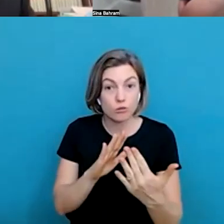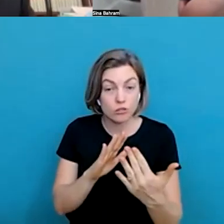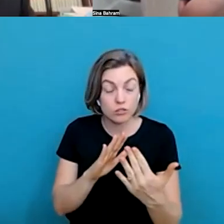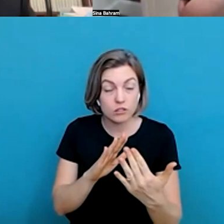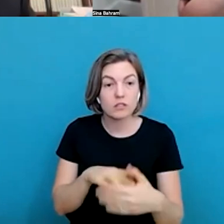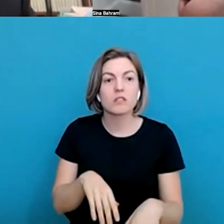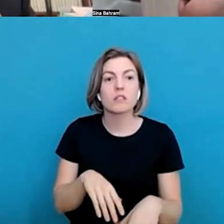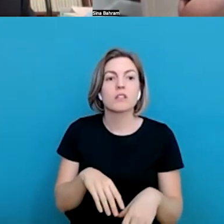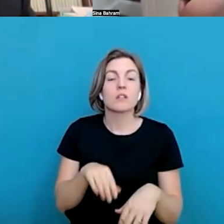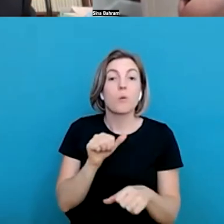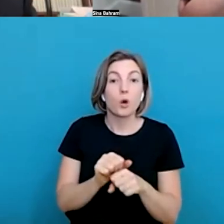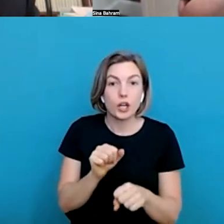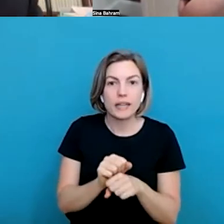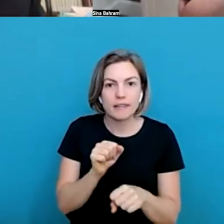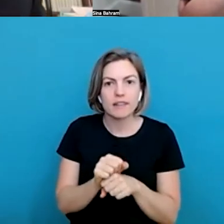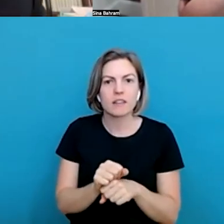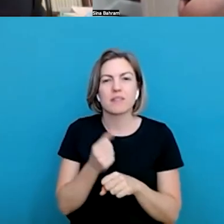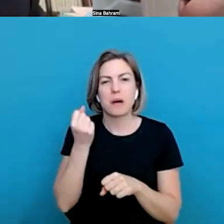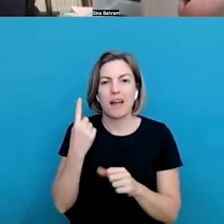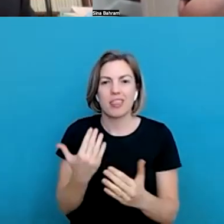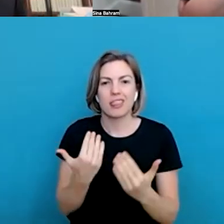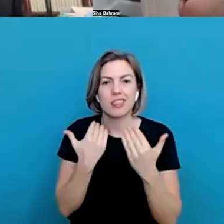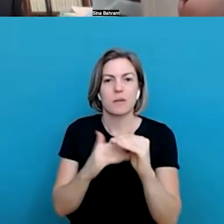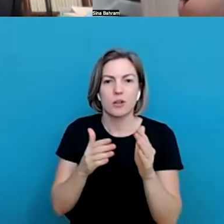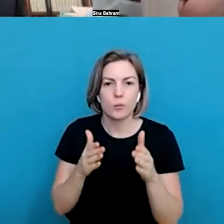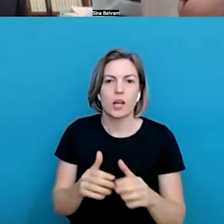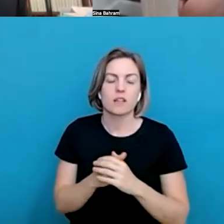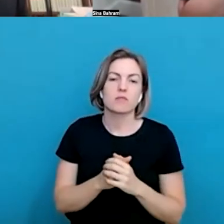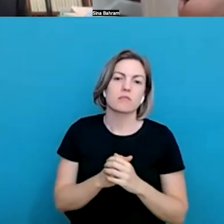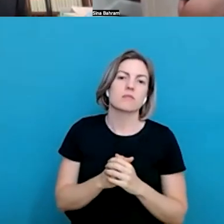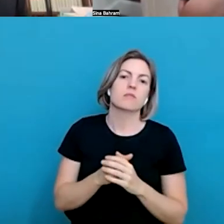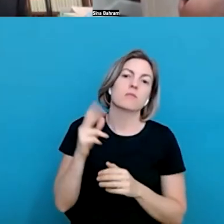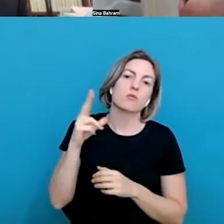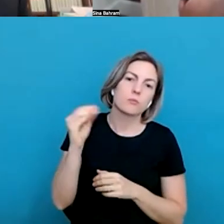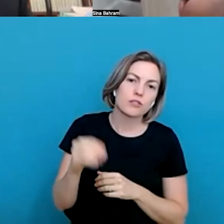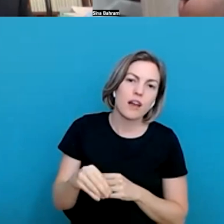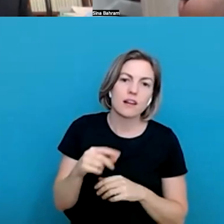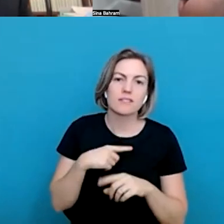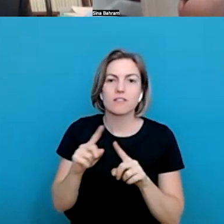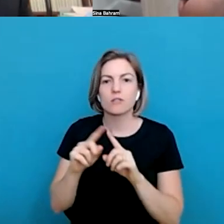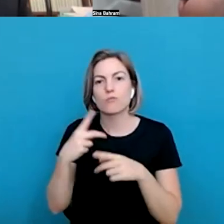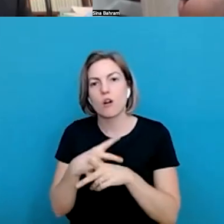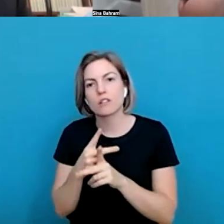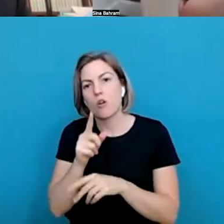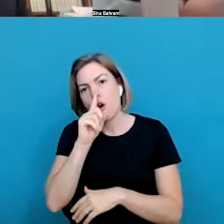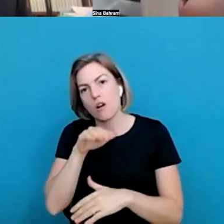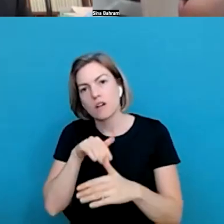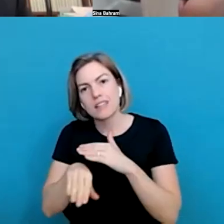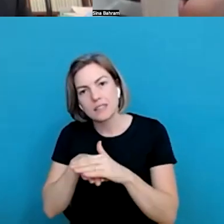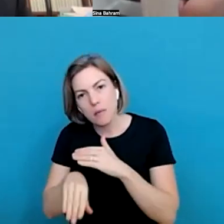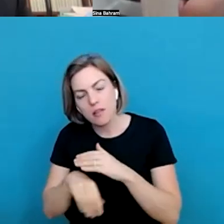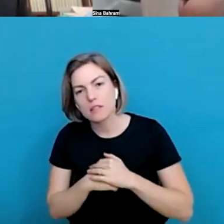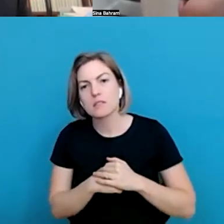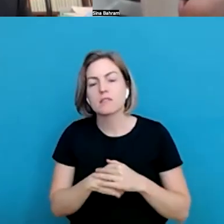but in a very, very limited fashion. We're talking about like 3% of the different products are accessible.